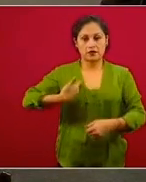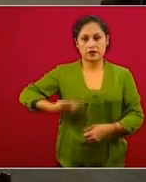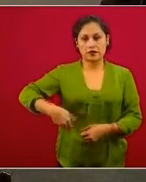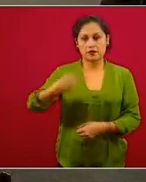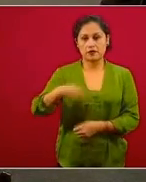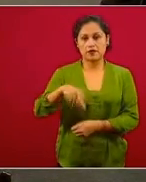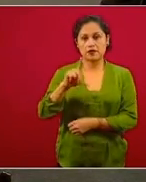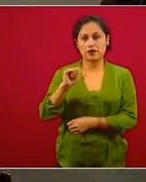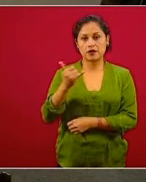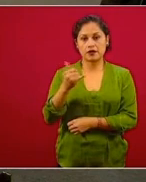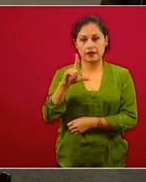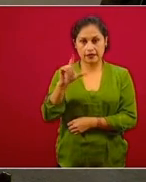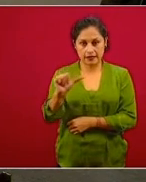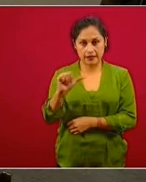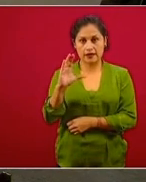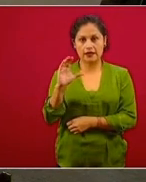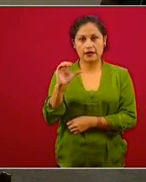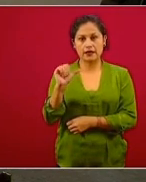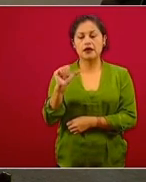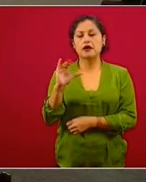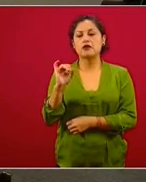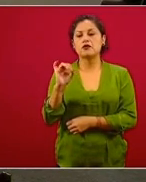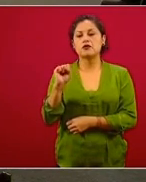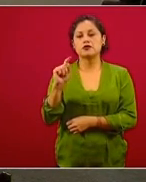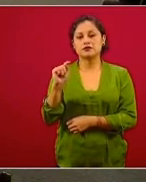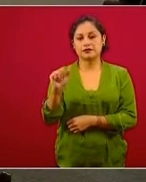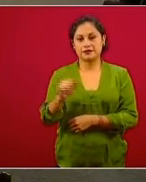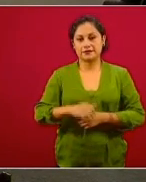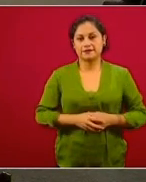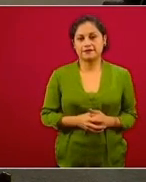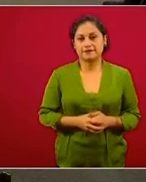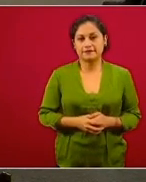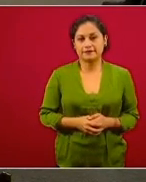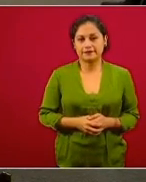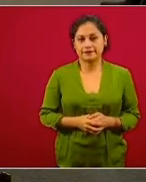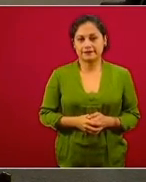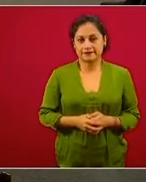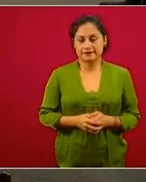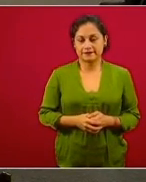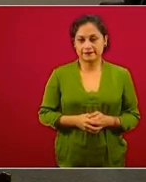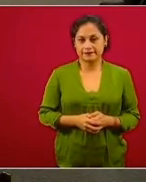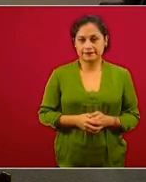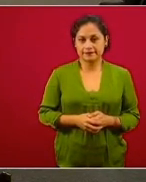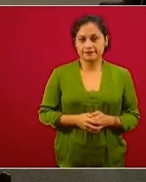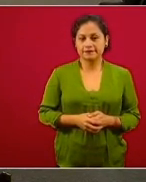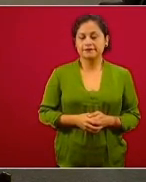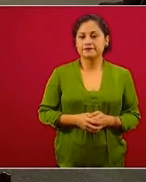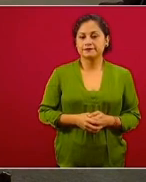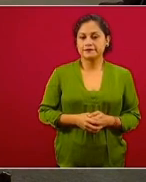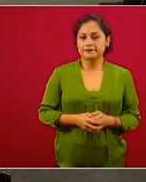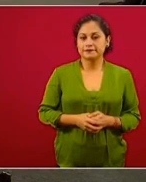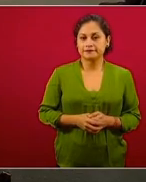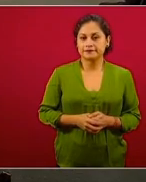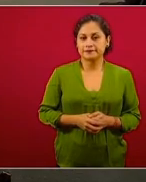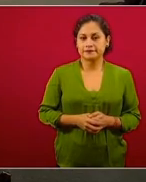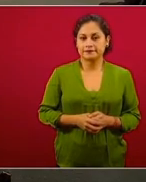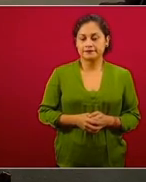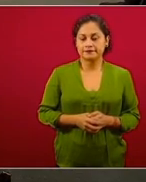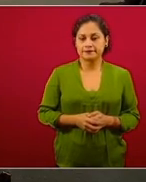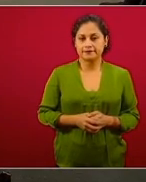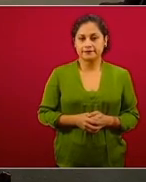Hello. Mi nombre es Leila Acosta